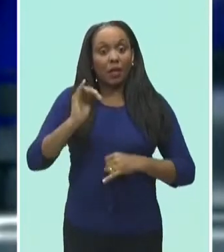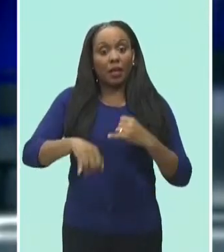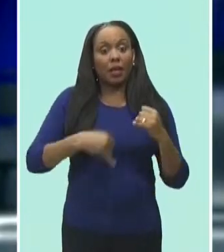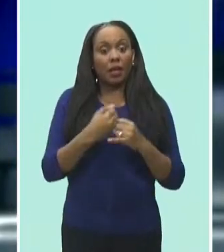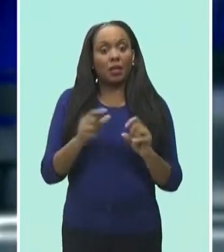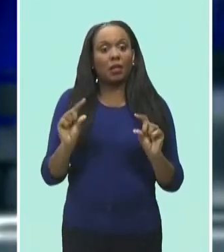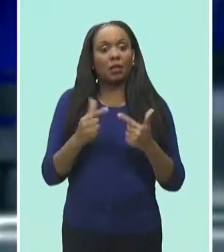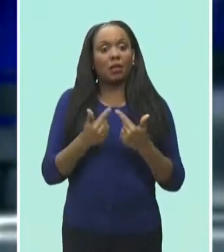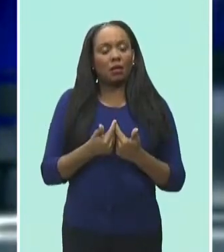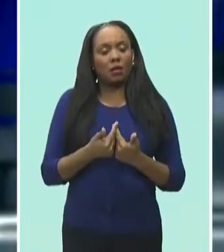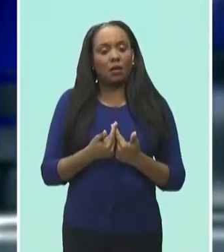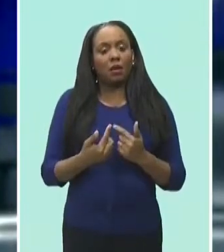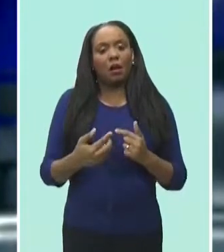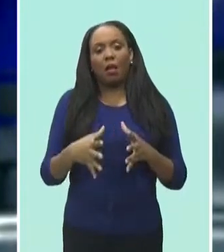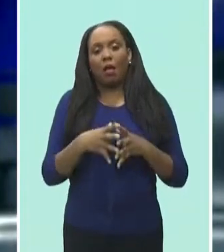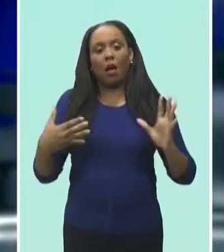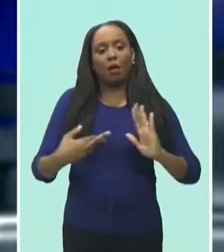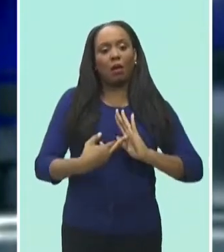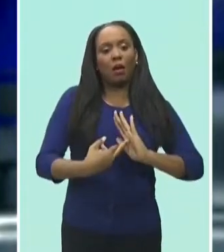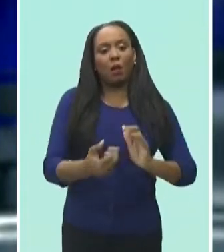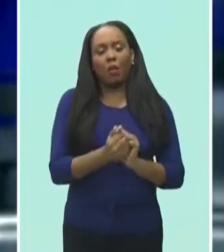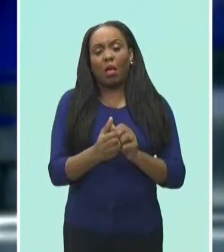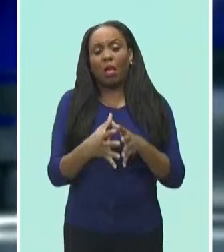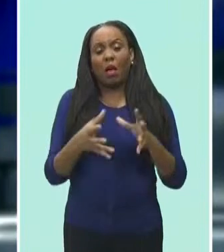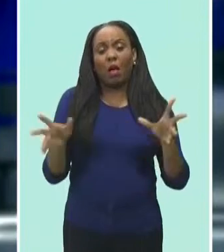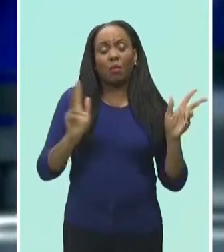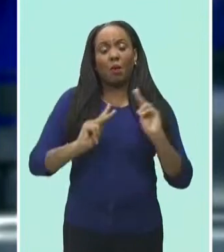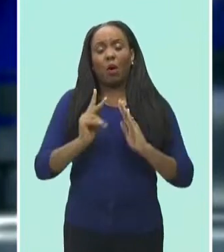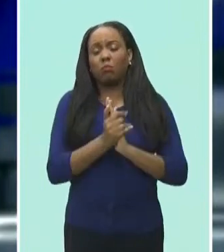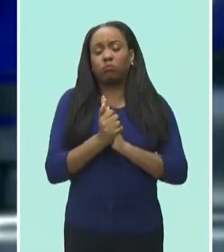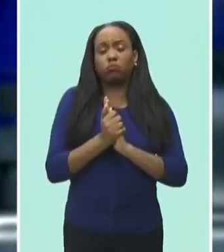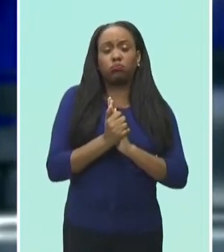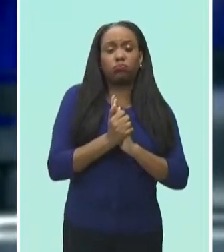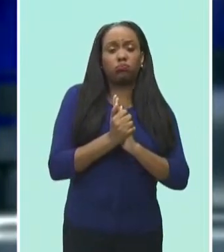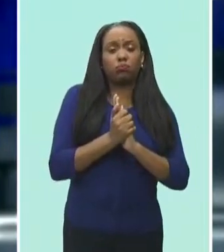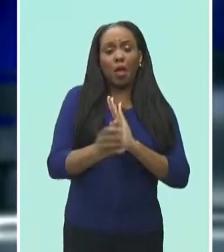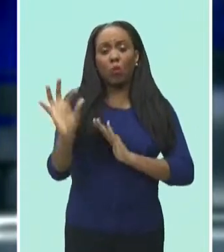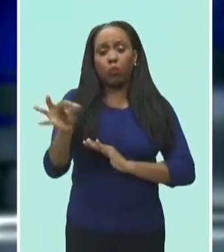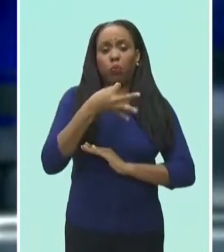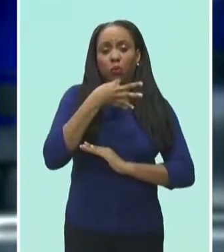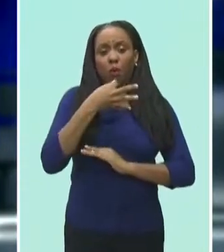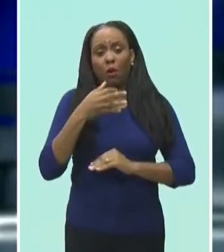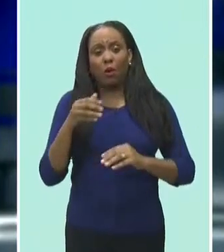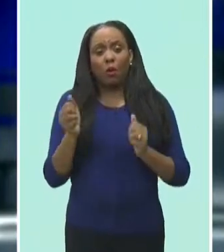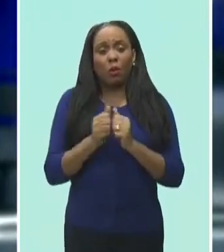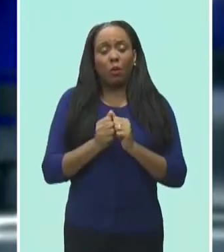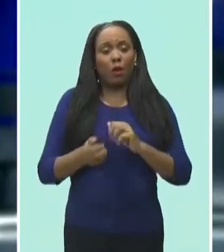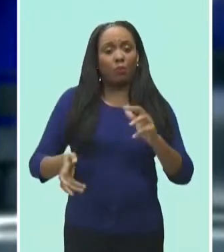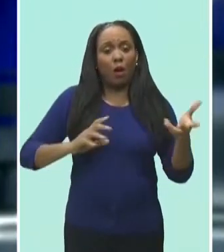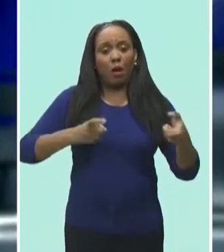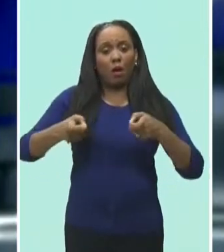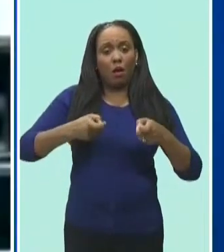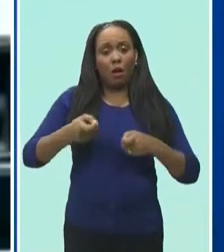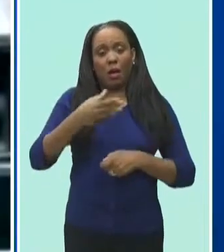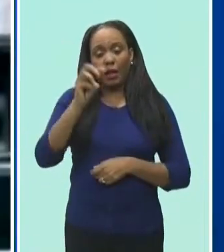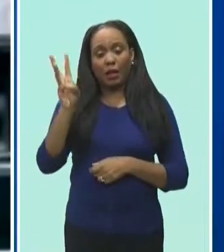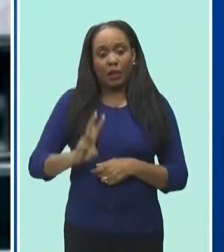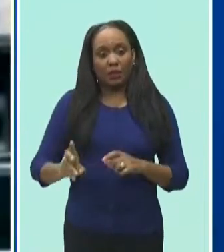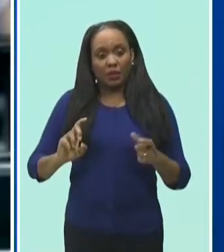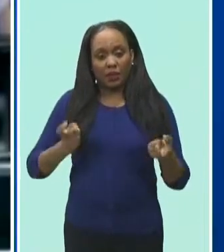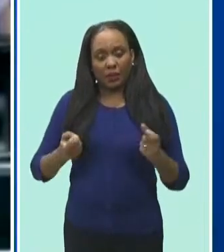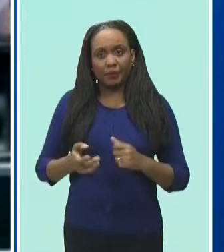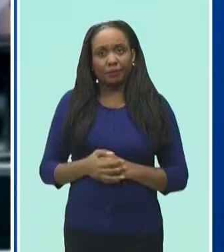heavily represented with a number of experts in various fields of disaster management and climate change.